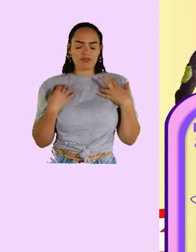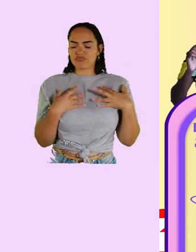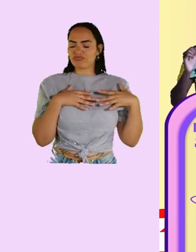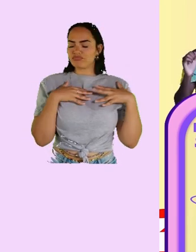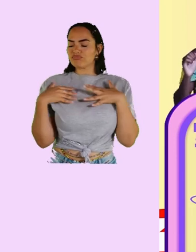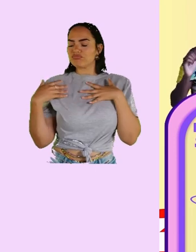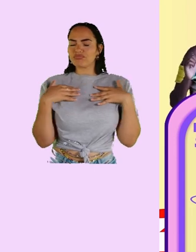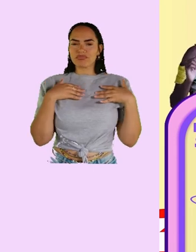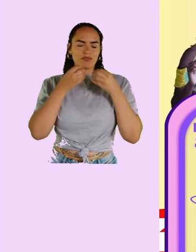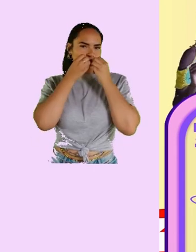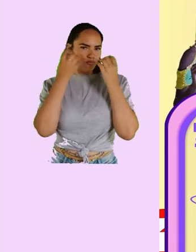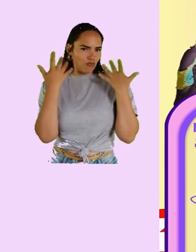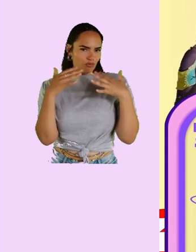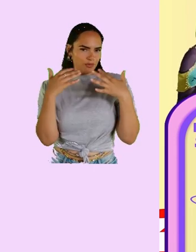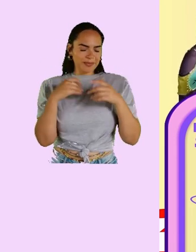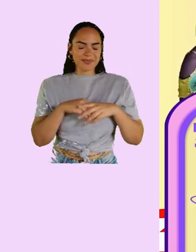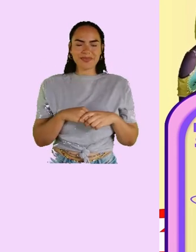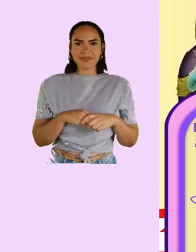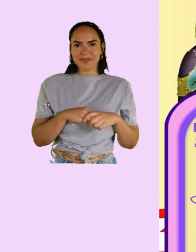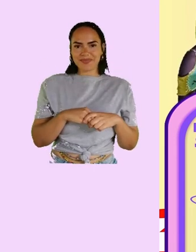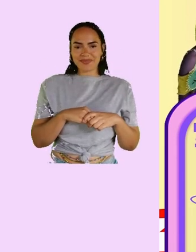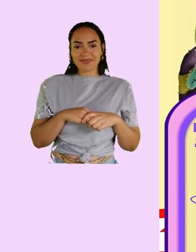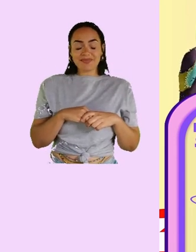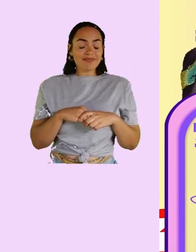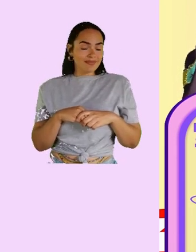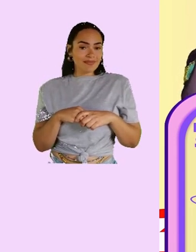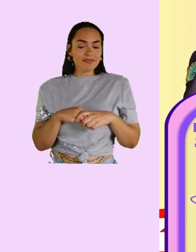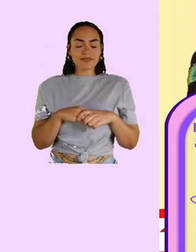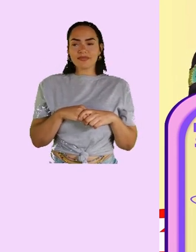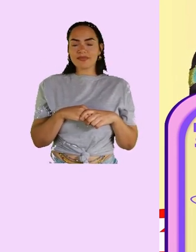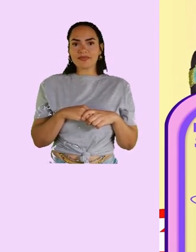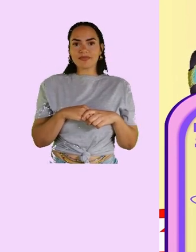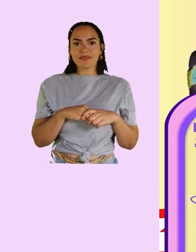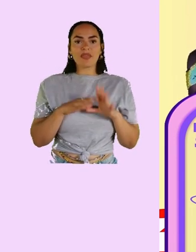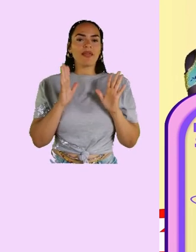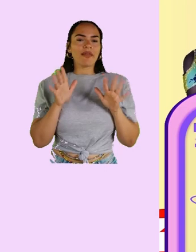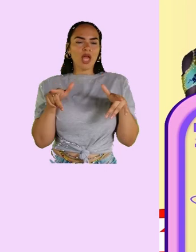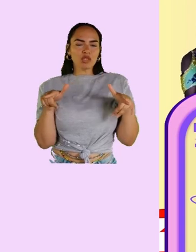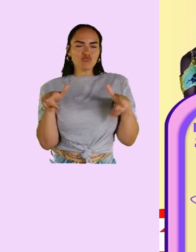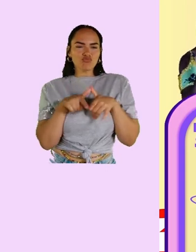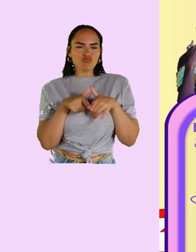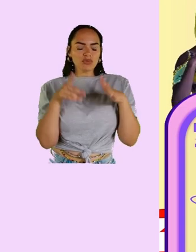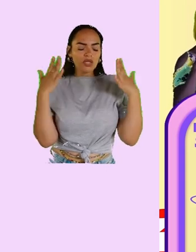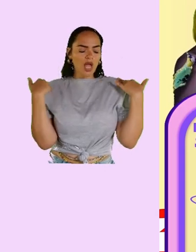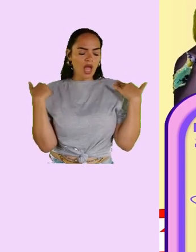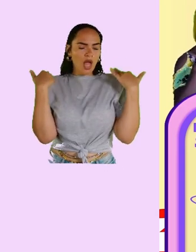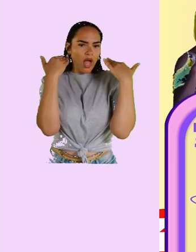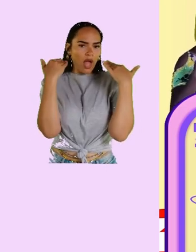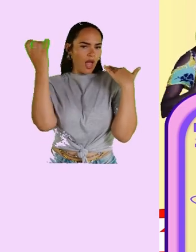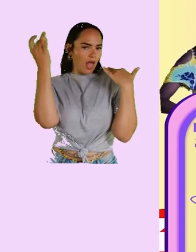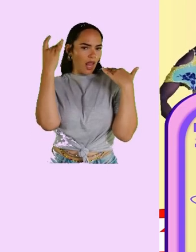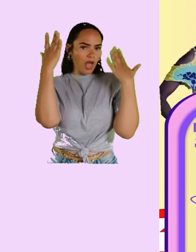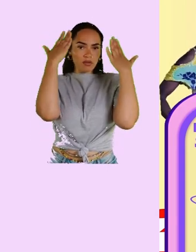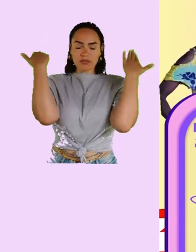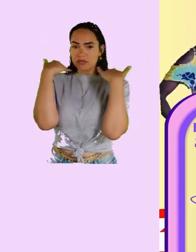of dangles as I move. And yeah, I've got very cunty electric yellow hair in a bob cut,